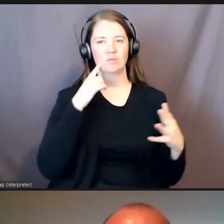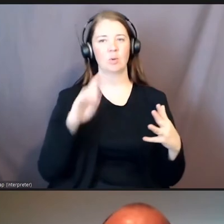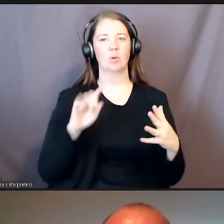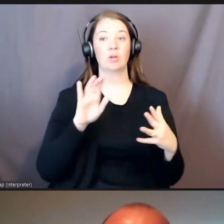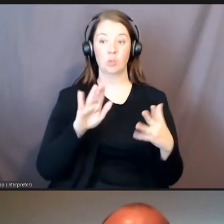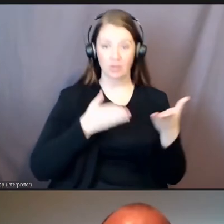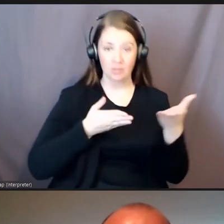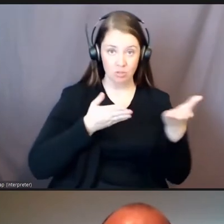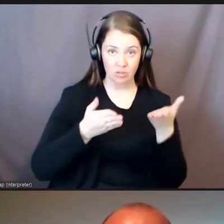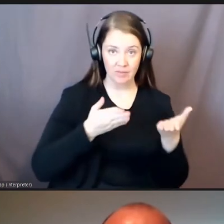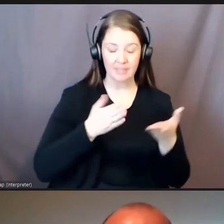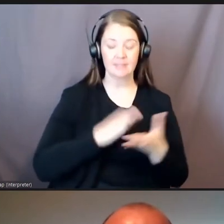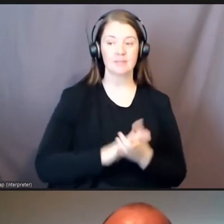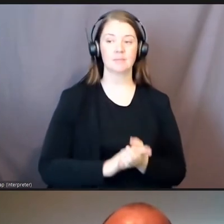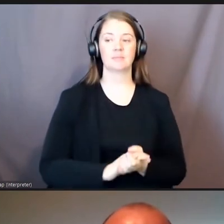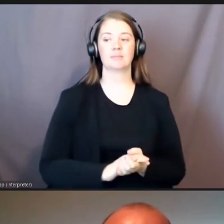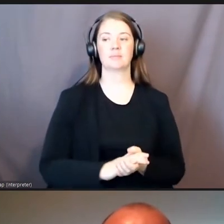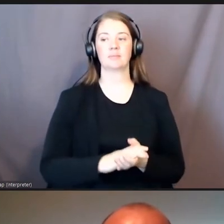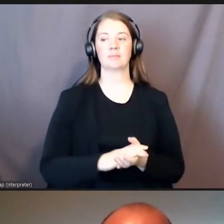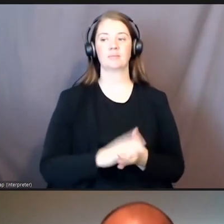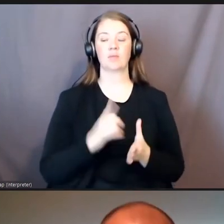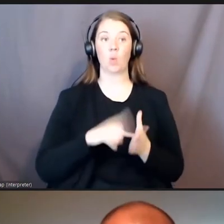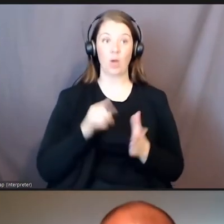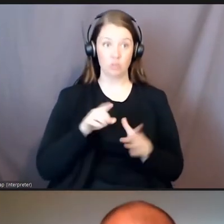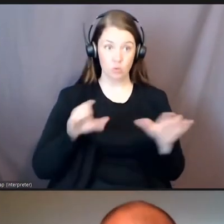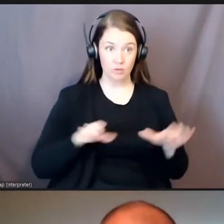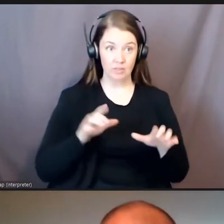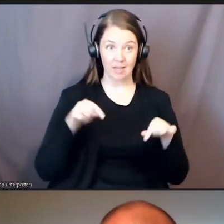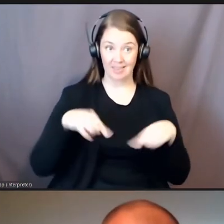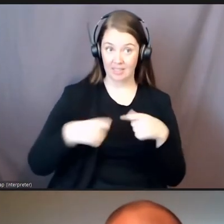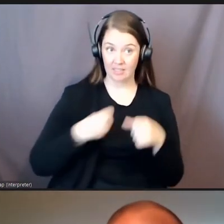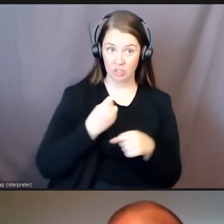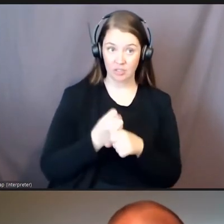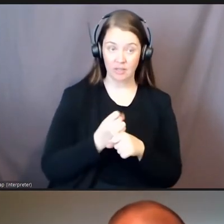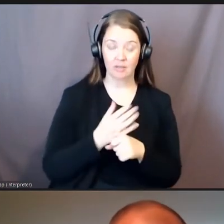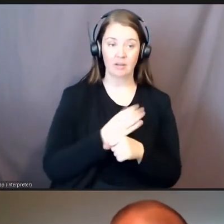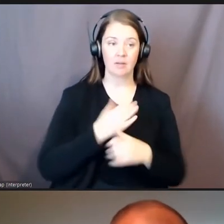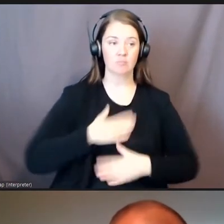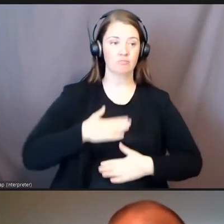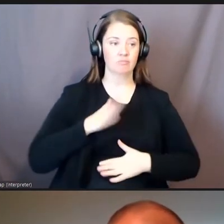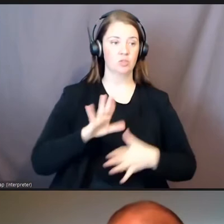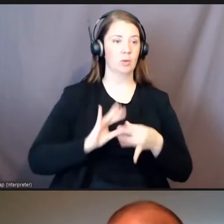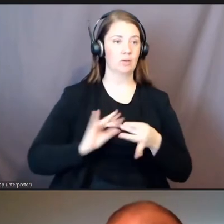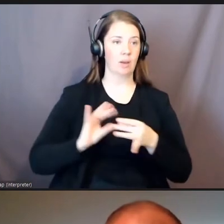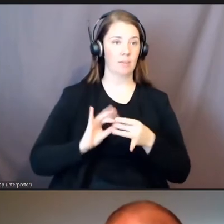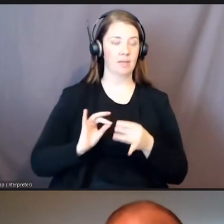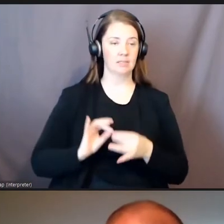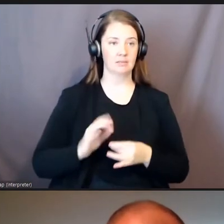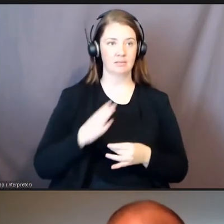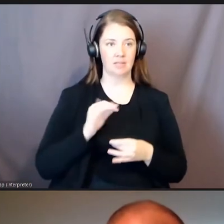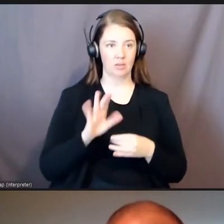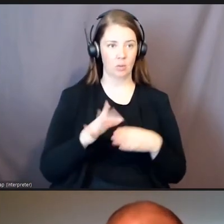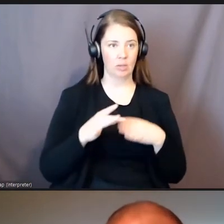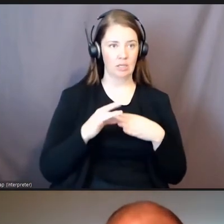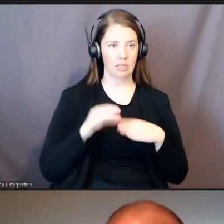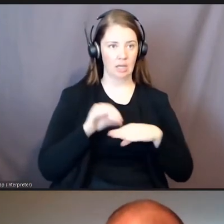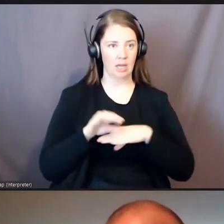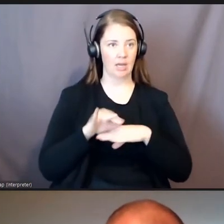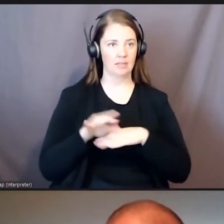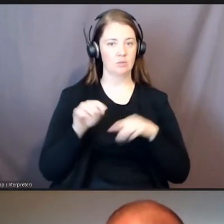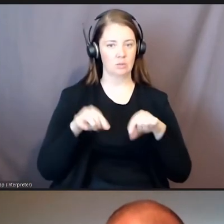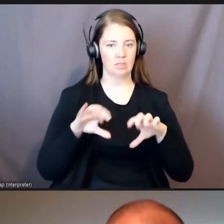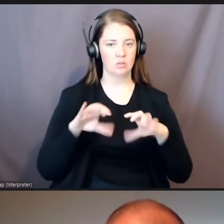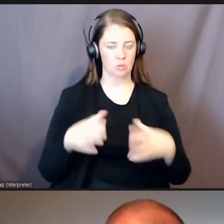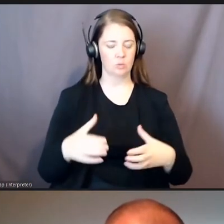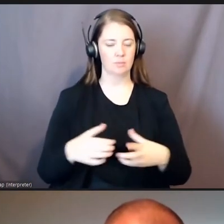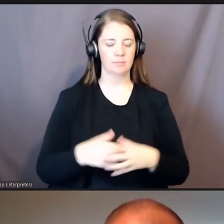your service and what you've done this year, and I appreciate your comments and guidance to the group.